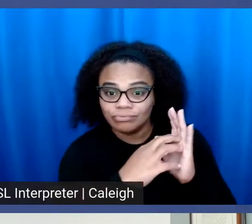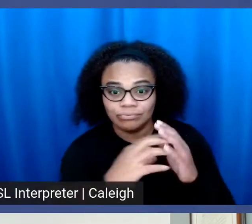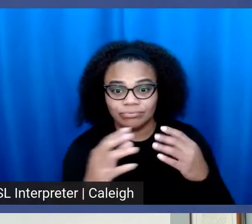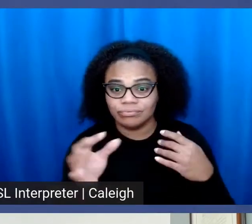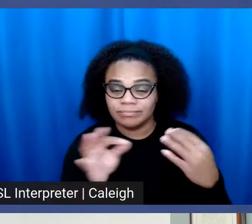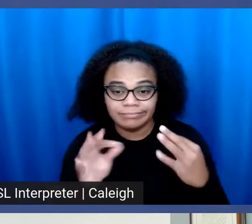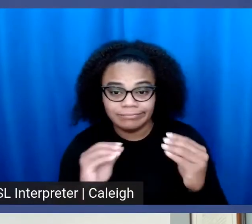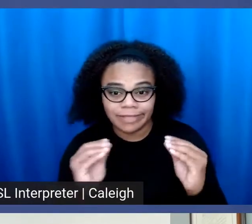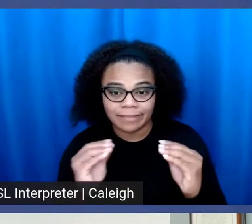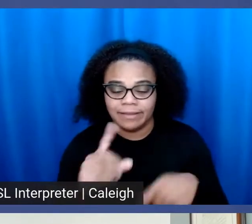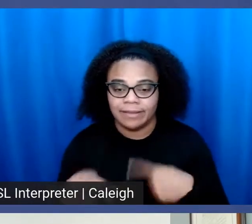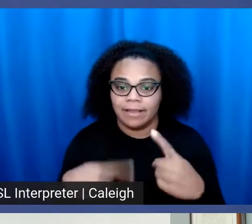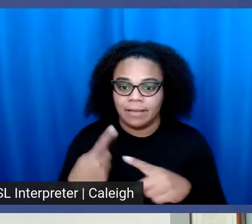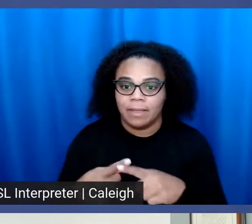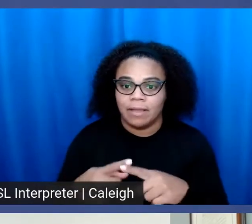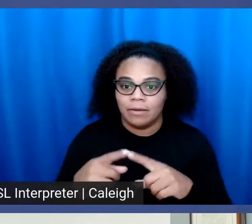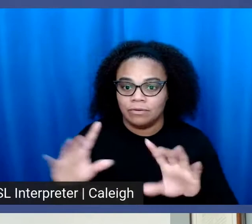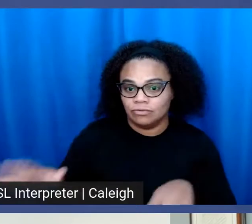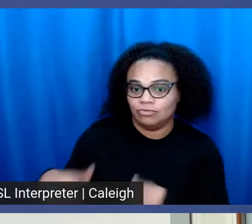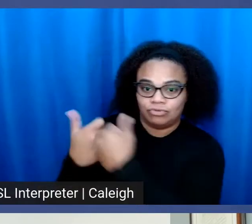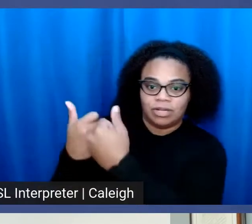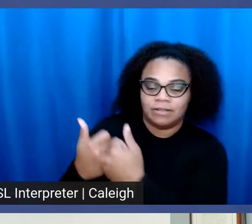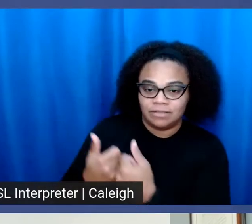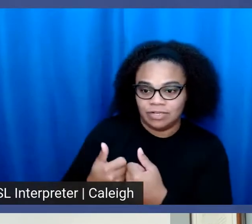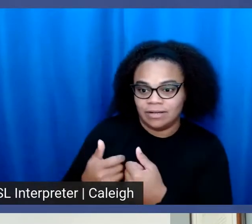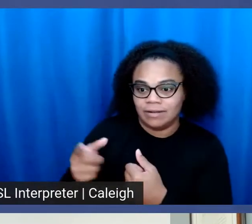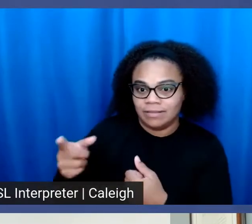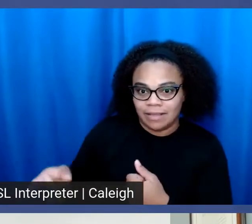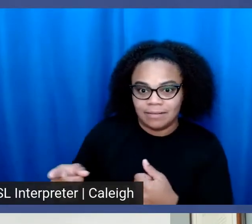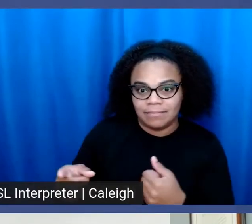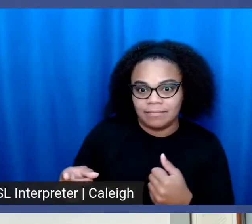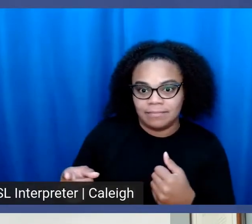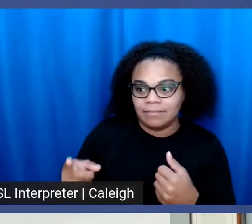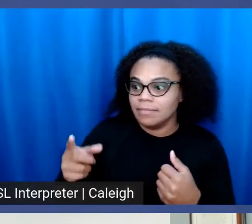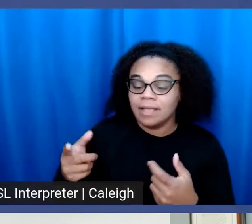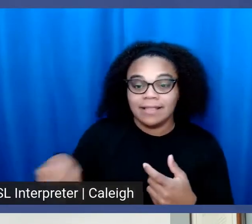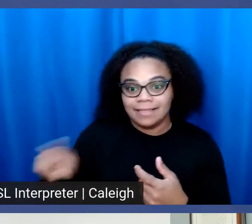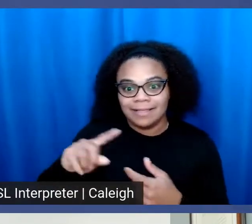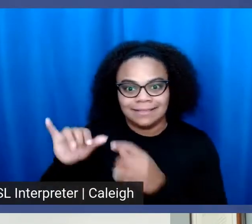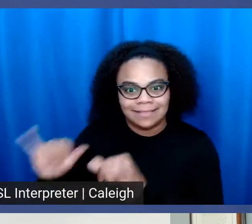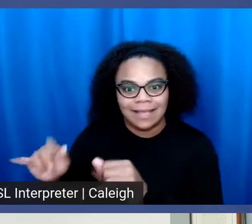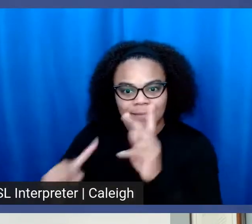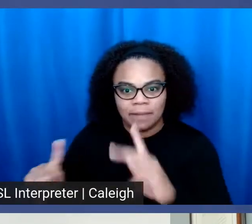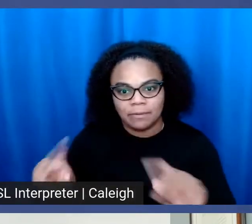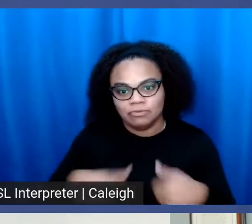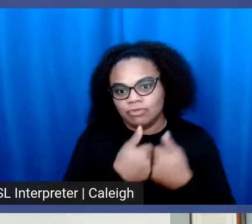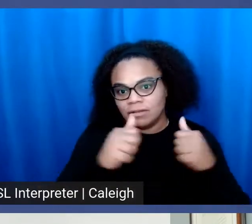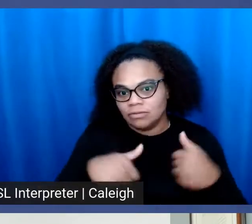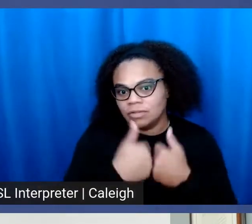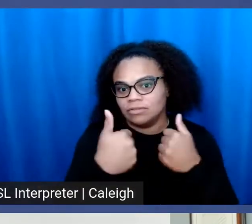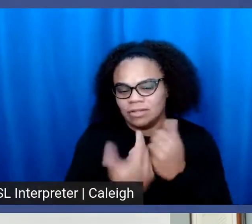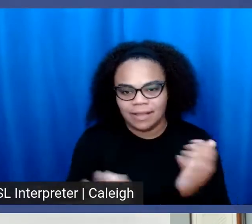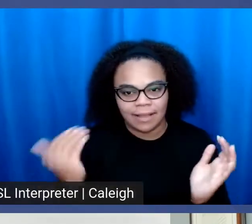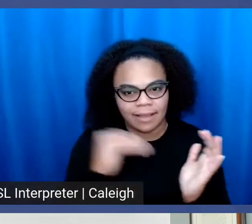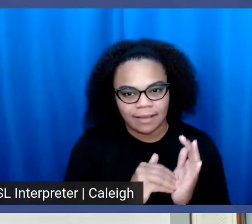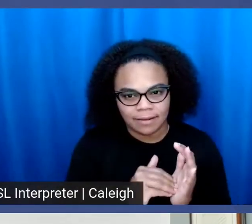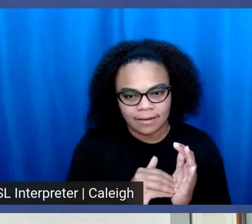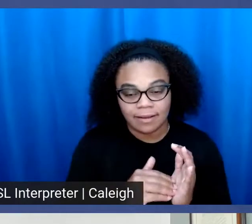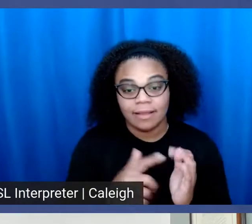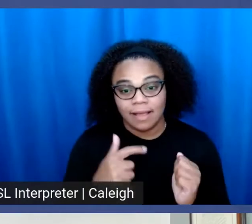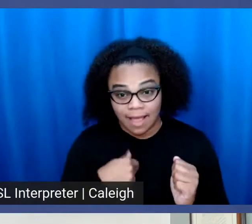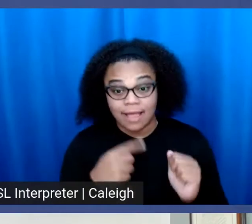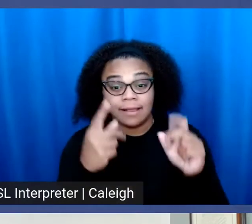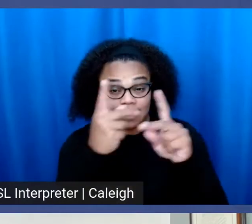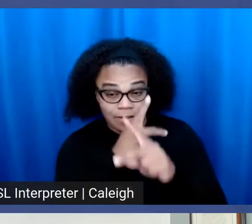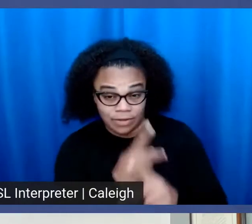around immediately and challenging these same 5 books again. I calculated that dealing with these book